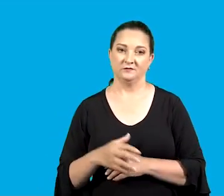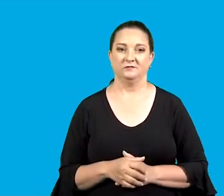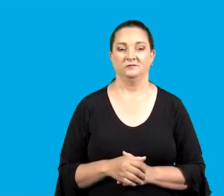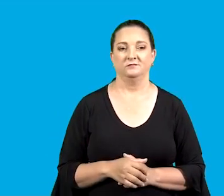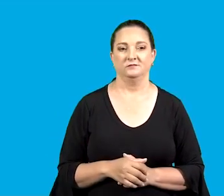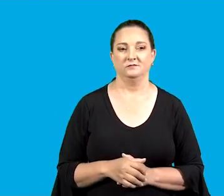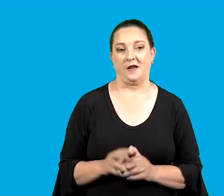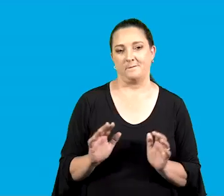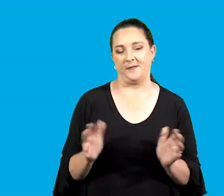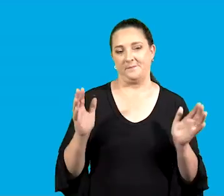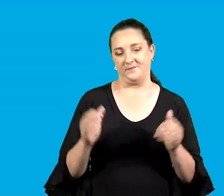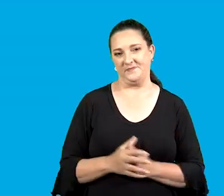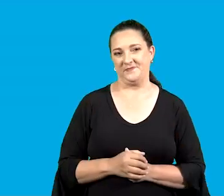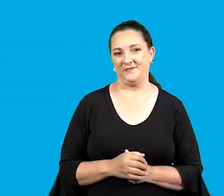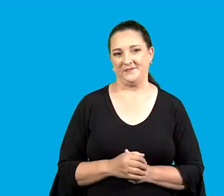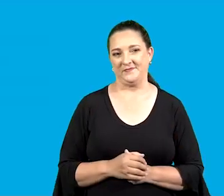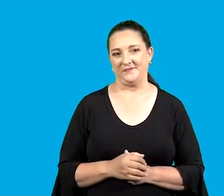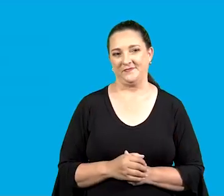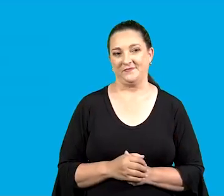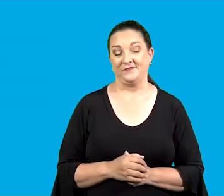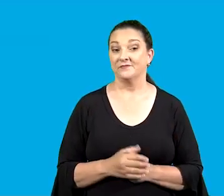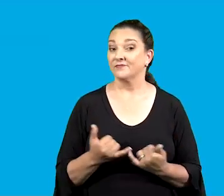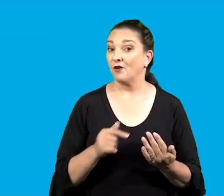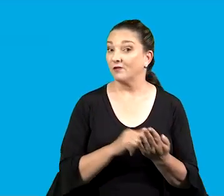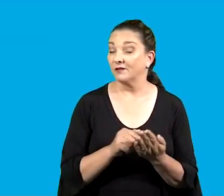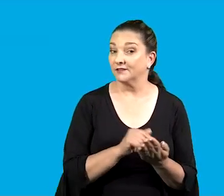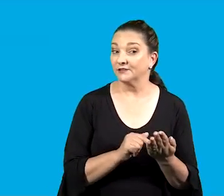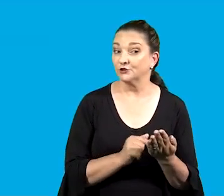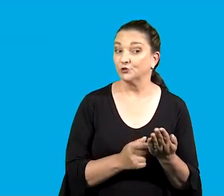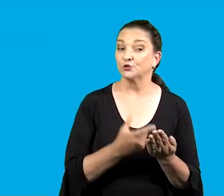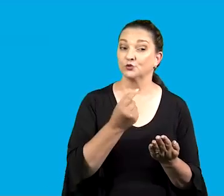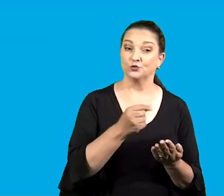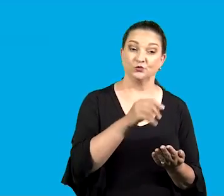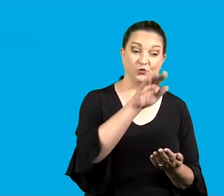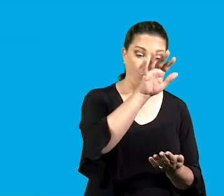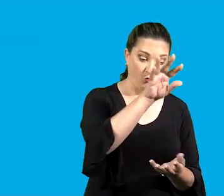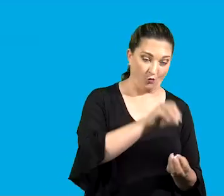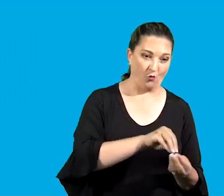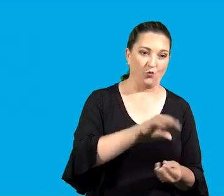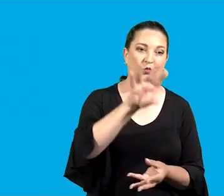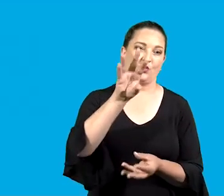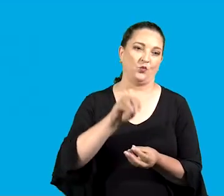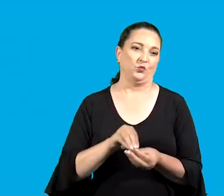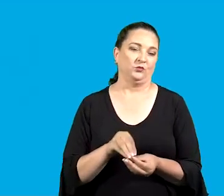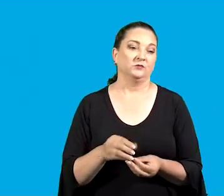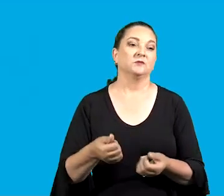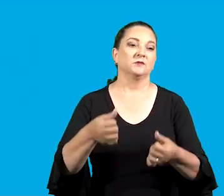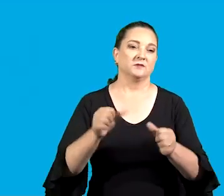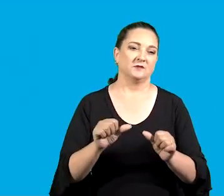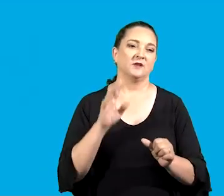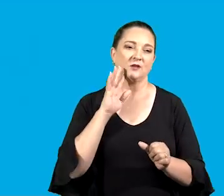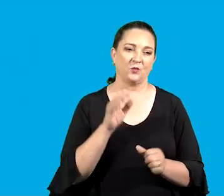1,766,250. Just like that. And then, with your calculator, you add these ones. And then you're going to